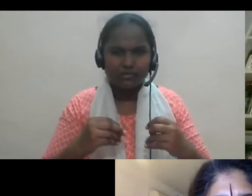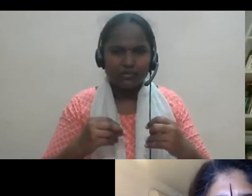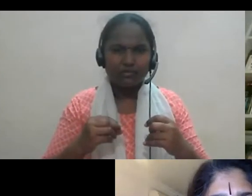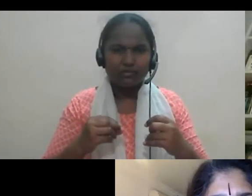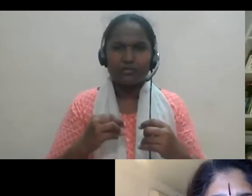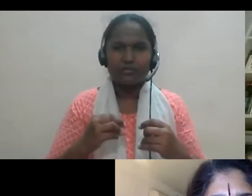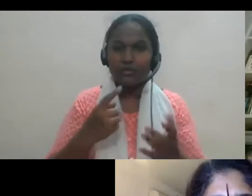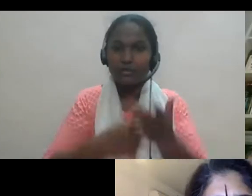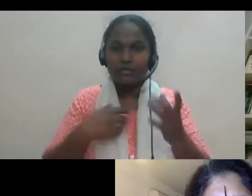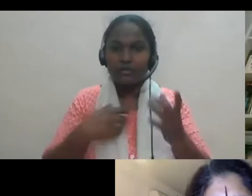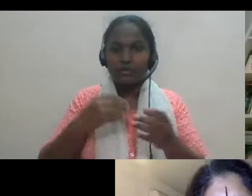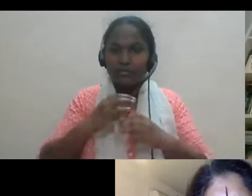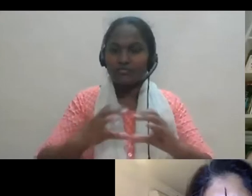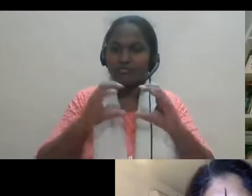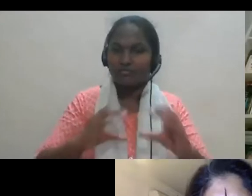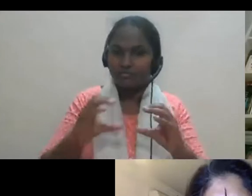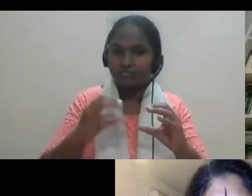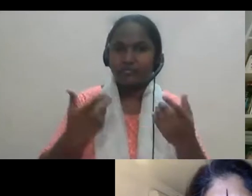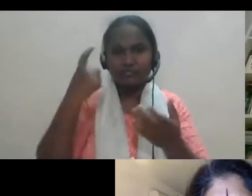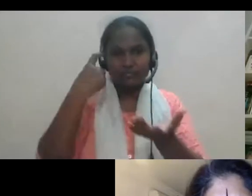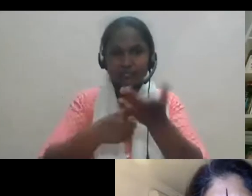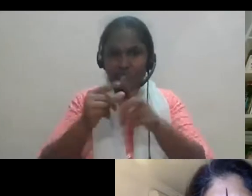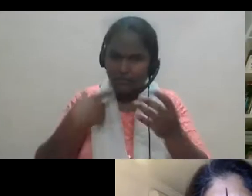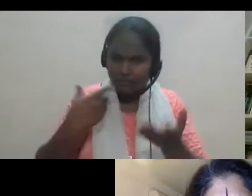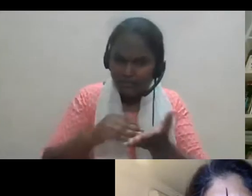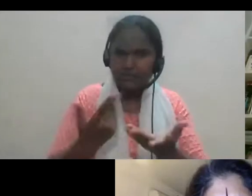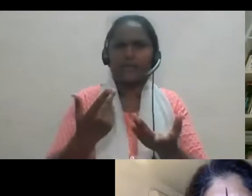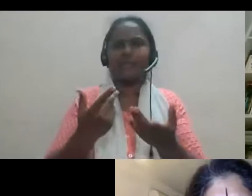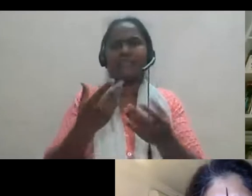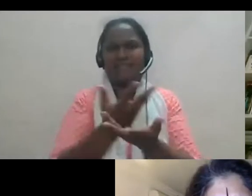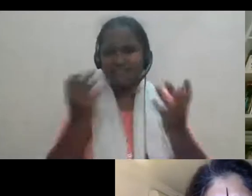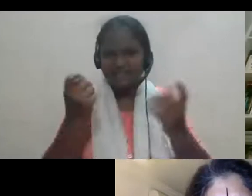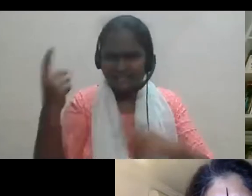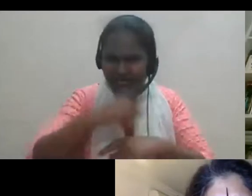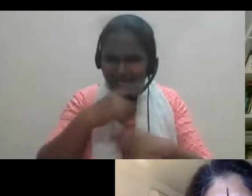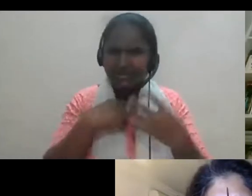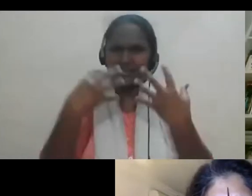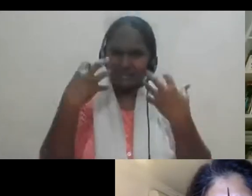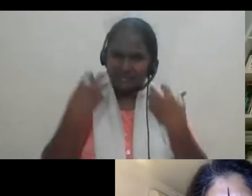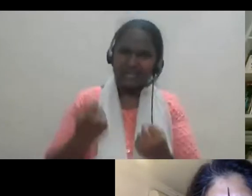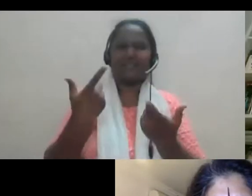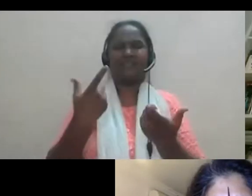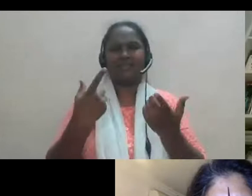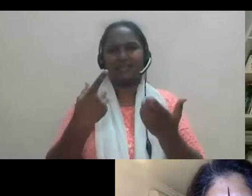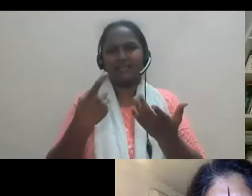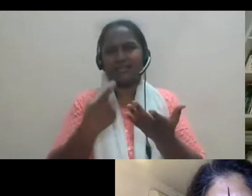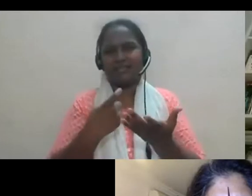That we cannot continue replicating certain discourses that, you know, we have inherited,